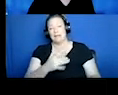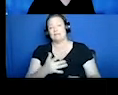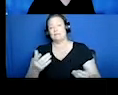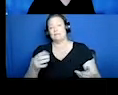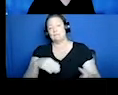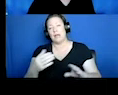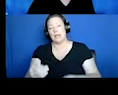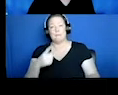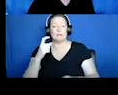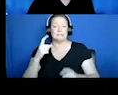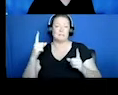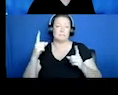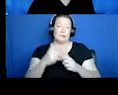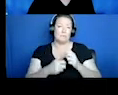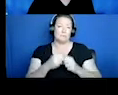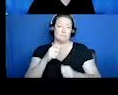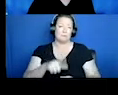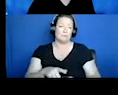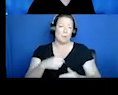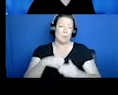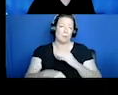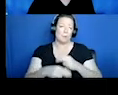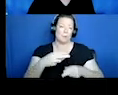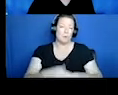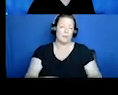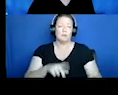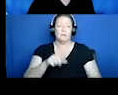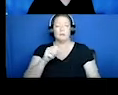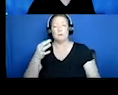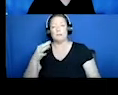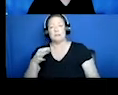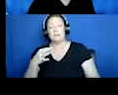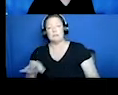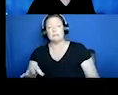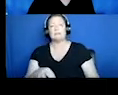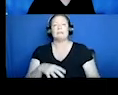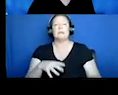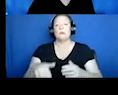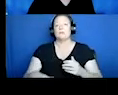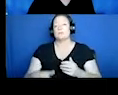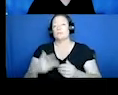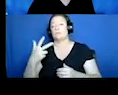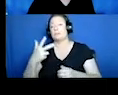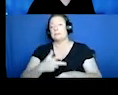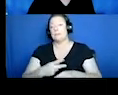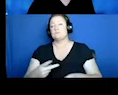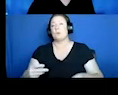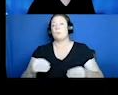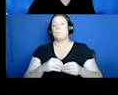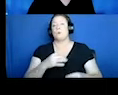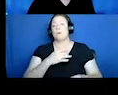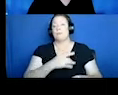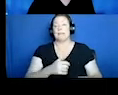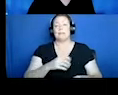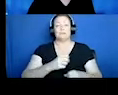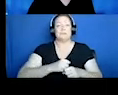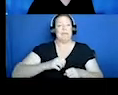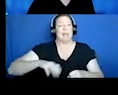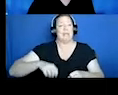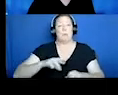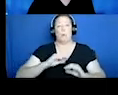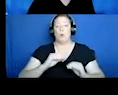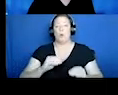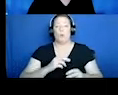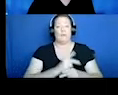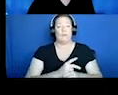birth weight. In 2019, Alaska Native American Indian mothers were almost 3 times as likely to receive late or no prenatal care as compared to other